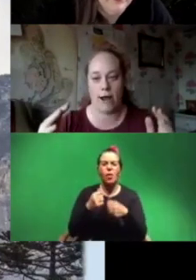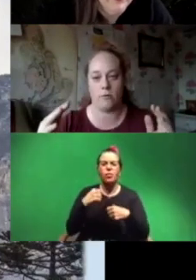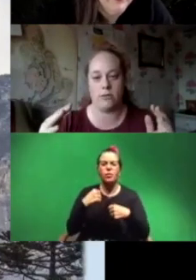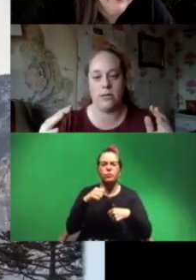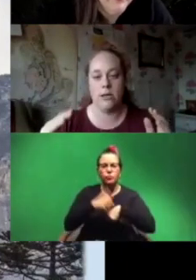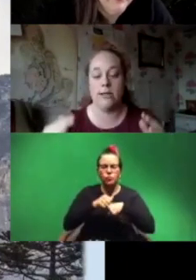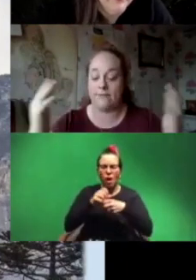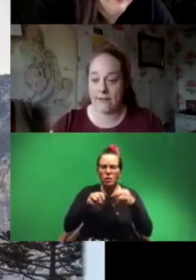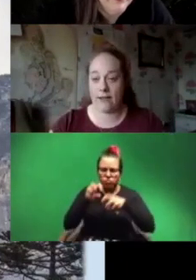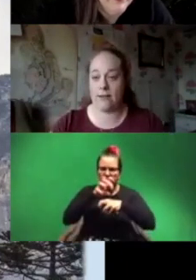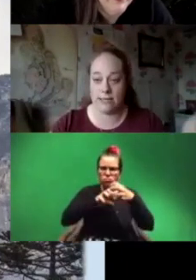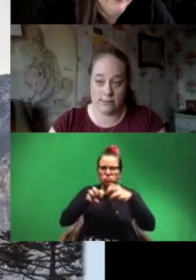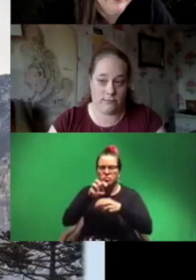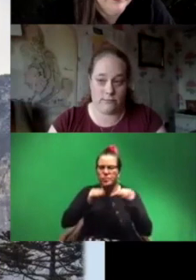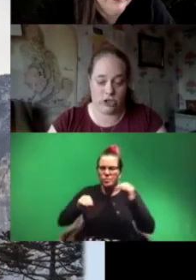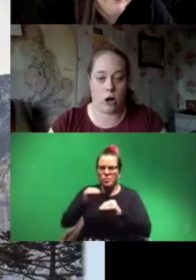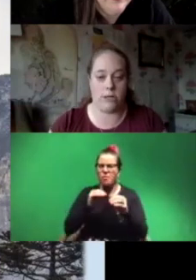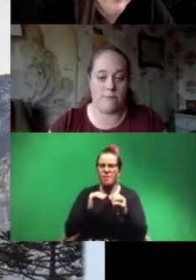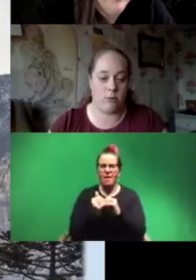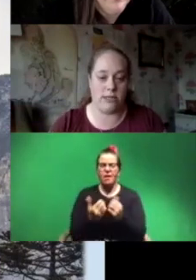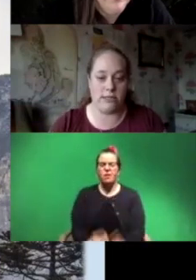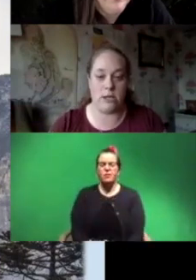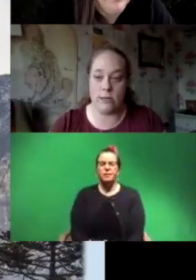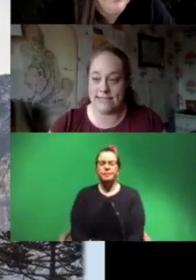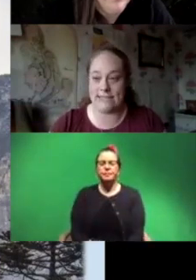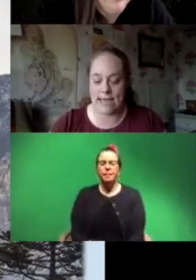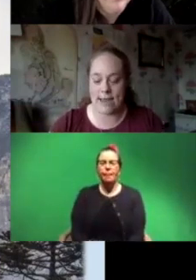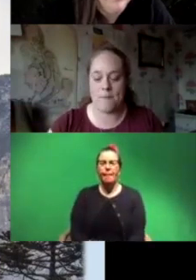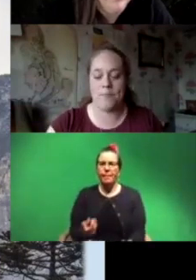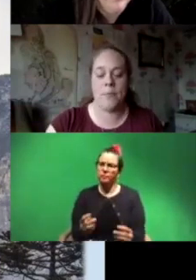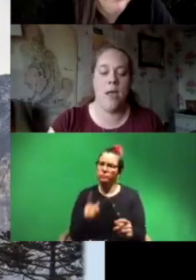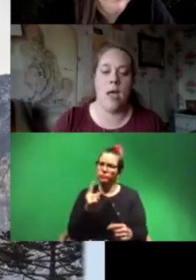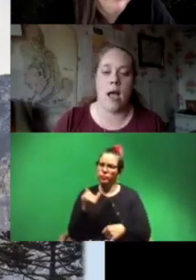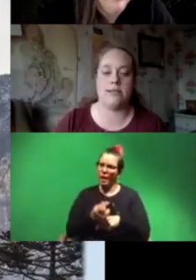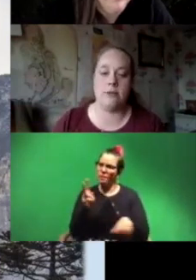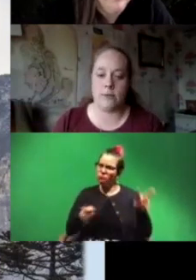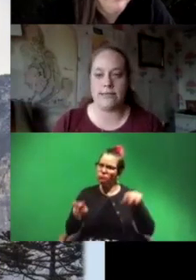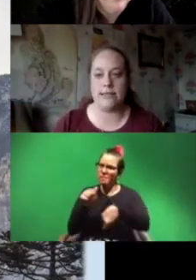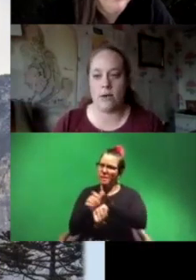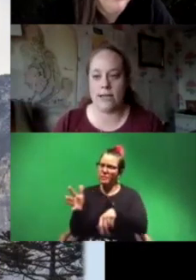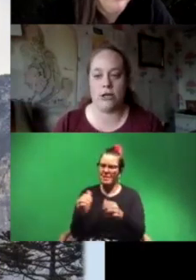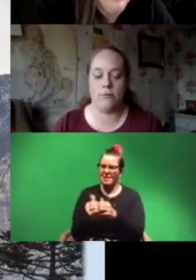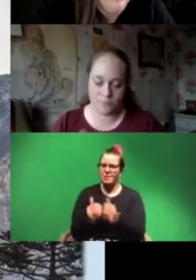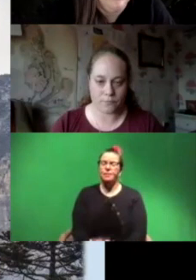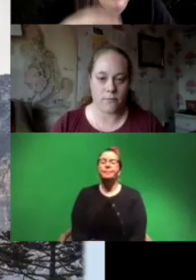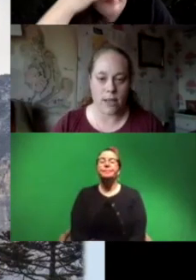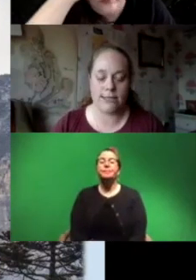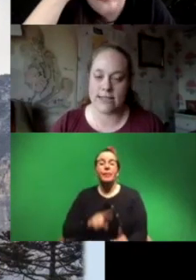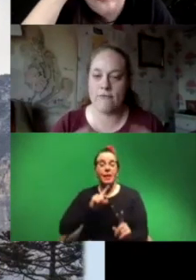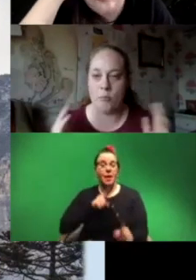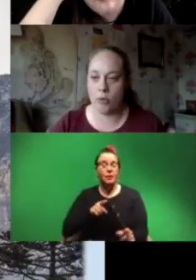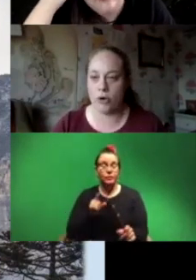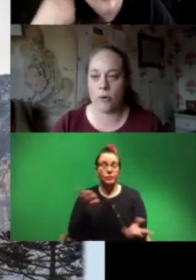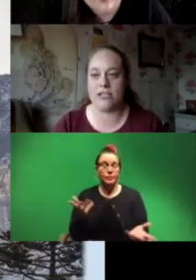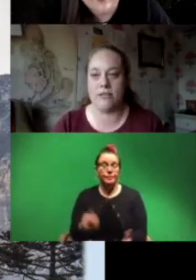all around to show us the mountains that we see today. And so to answer that question, this is